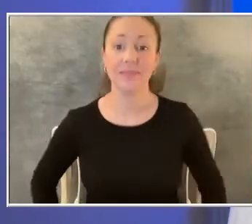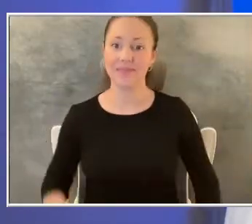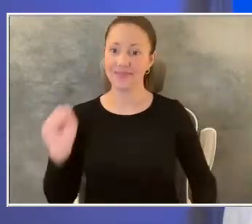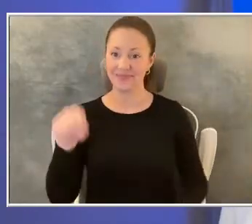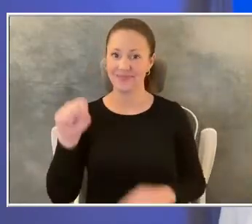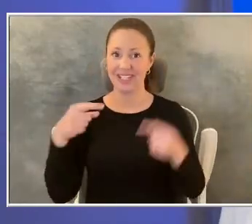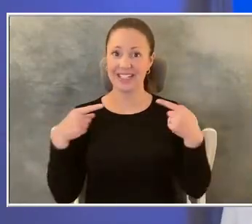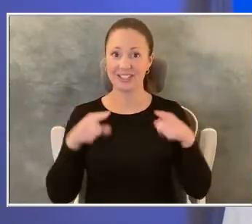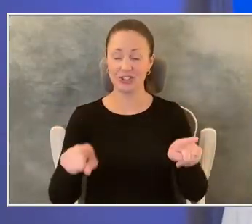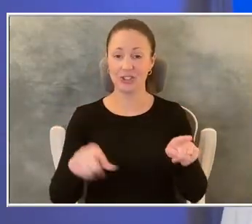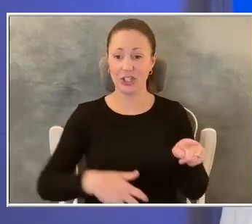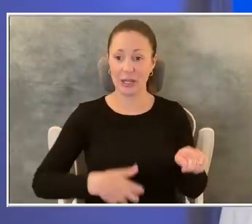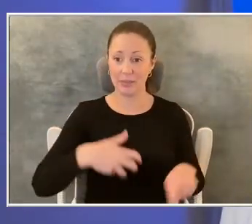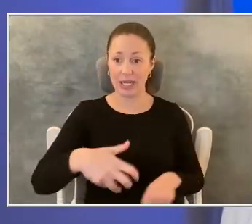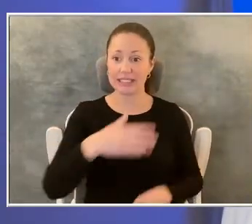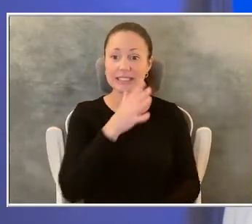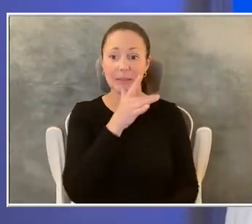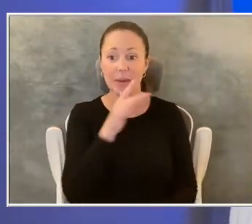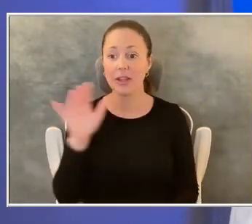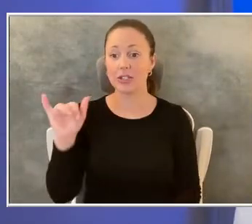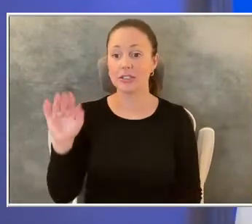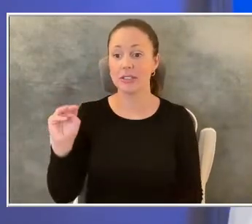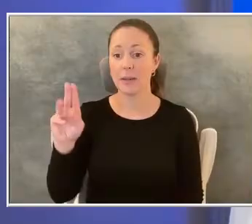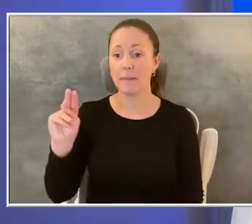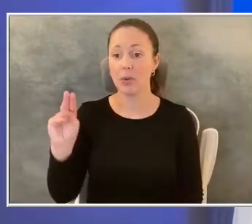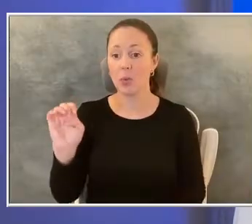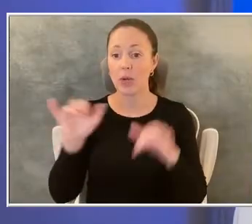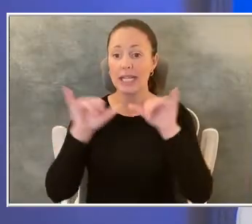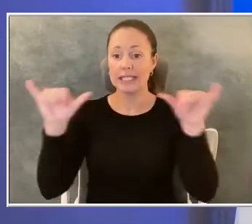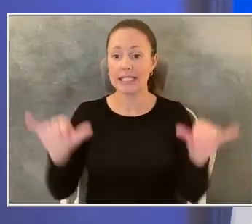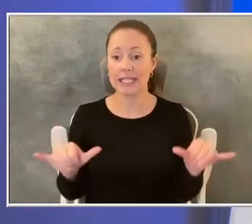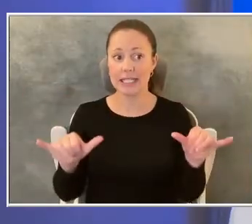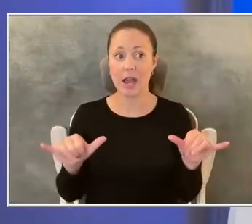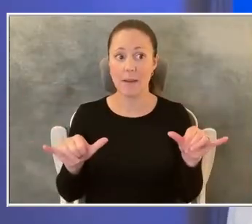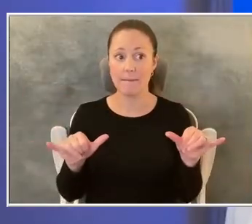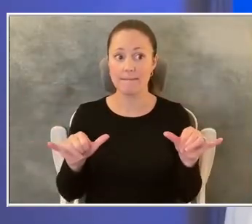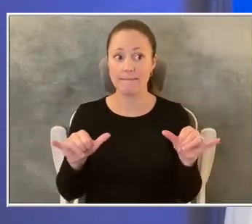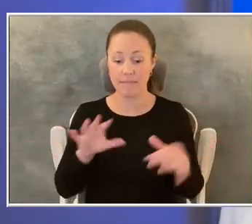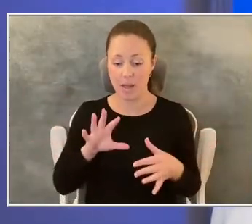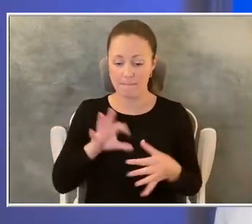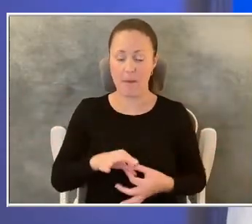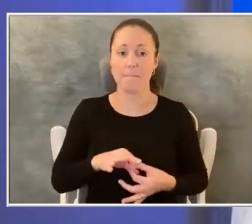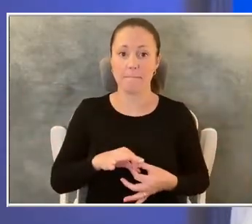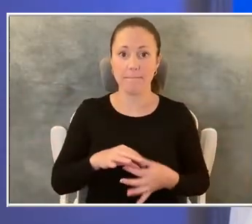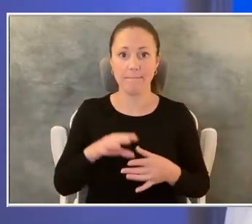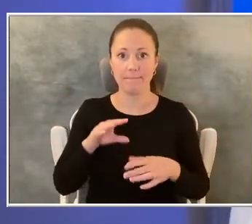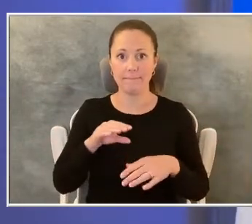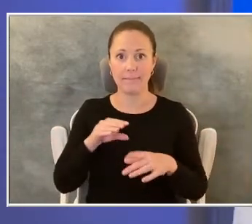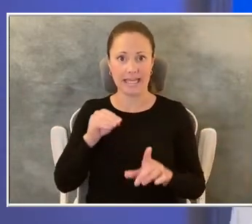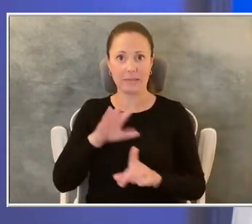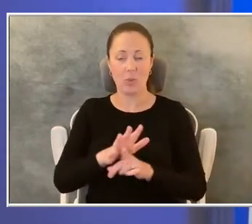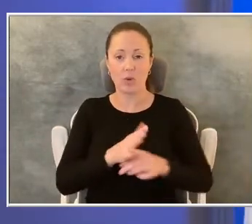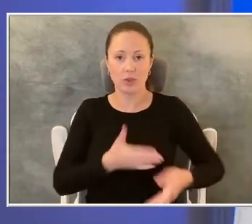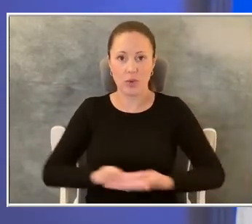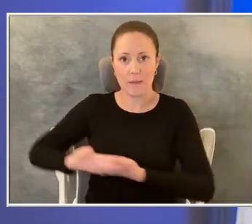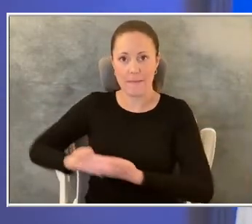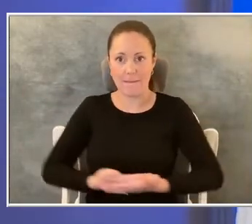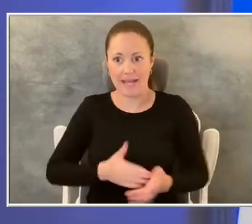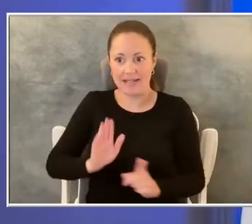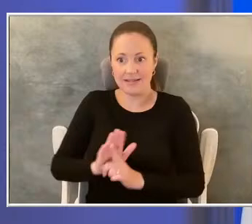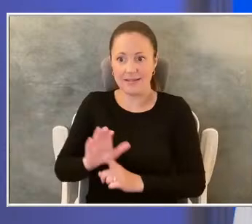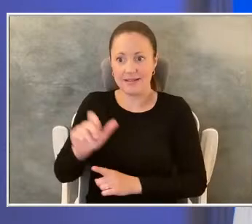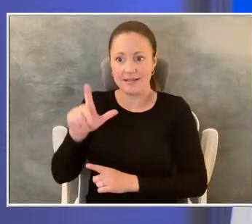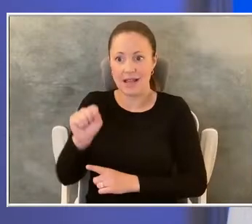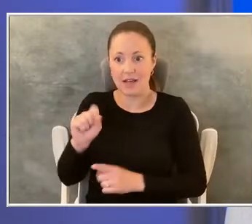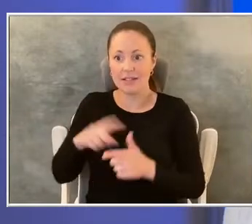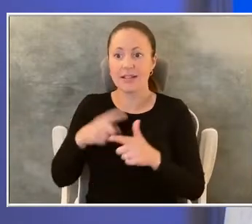mother's immune system gets exposed to the baby's cells, and then develops a reaction, you know,